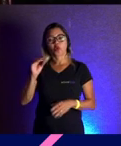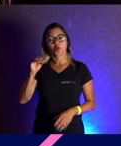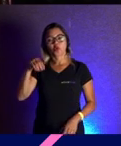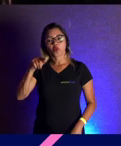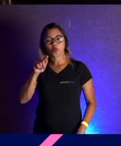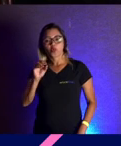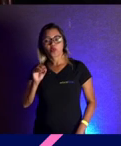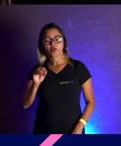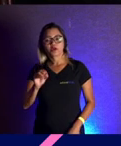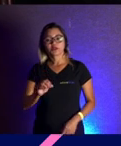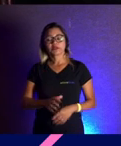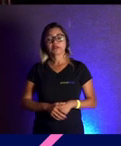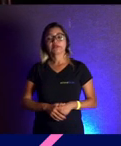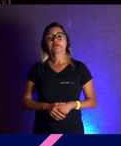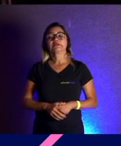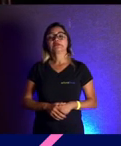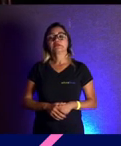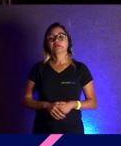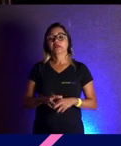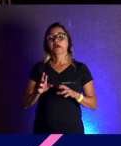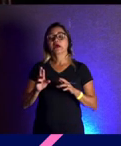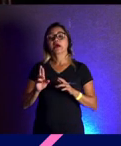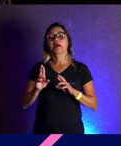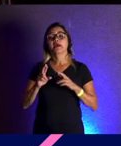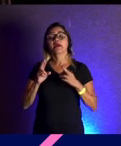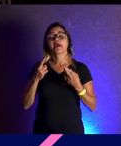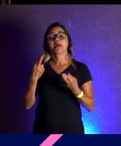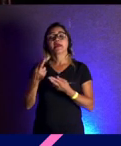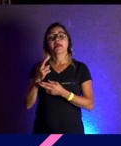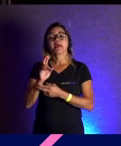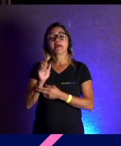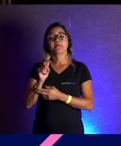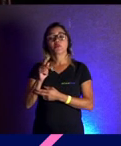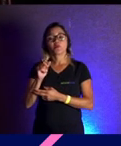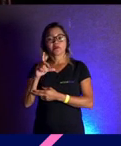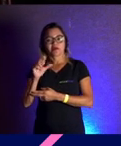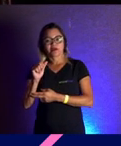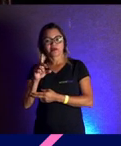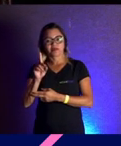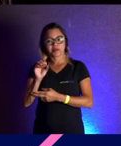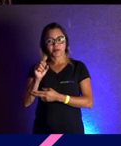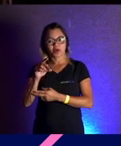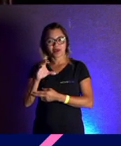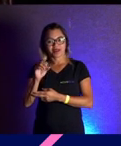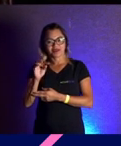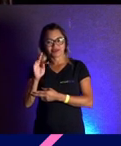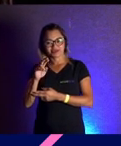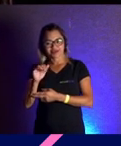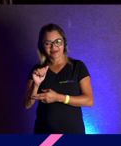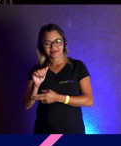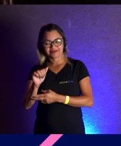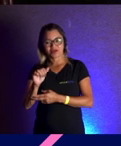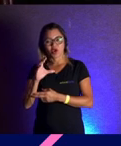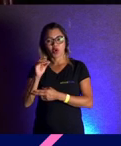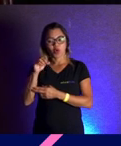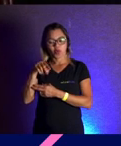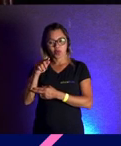already know any of that. There are other things that in the amount of practice is actually a human product.